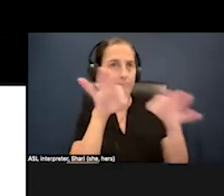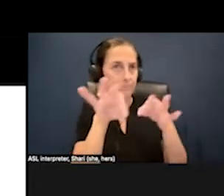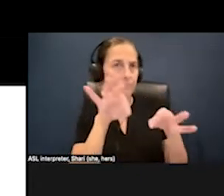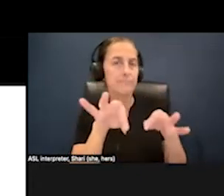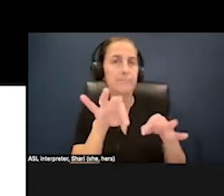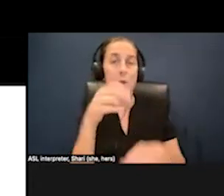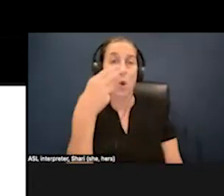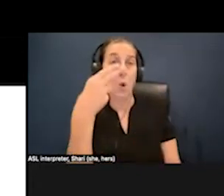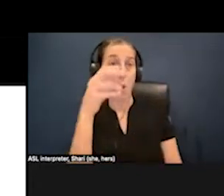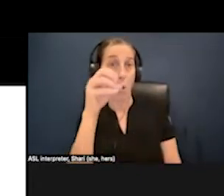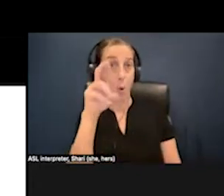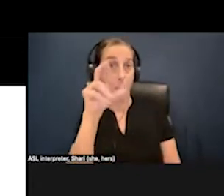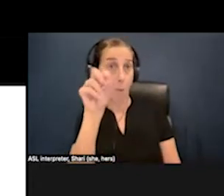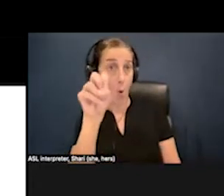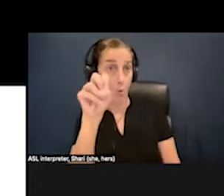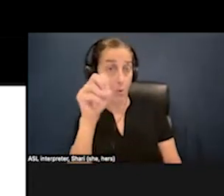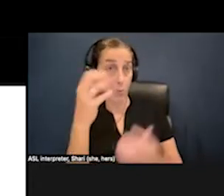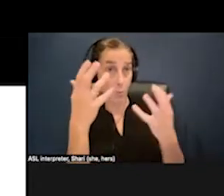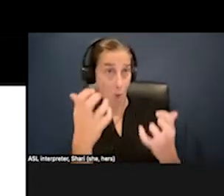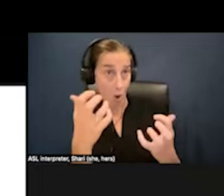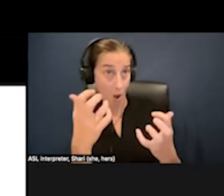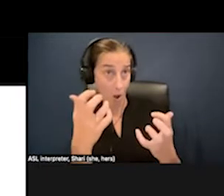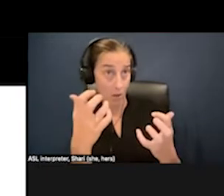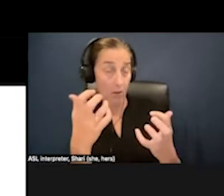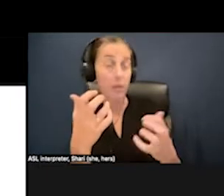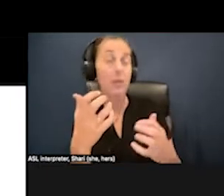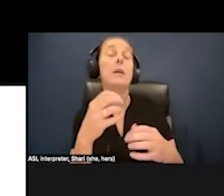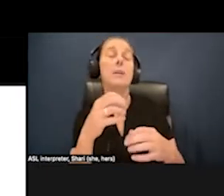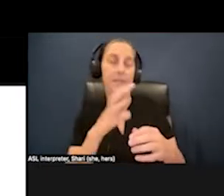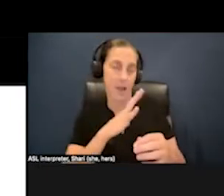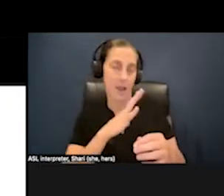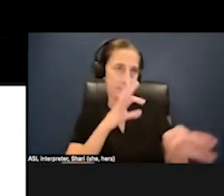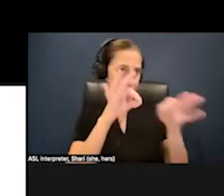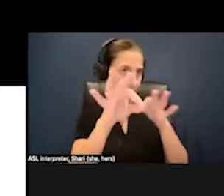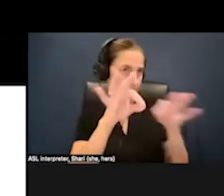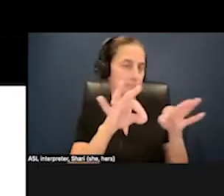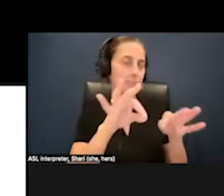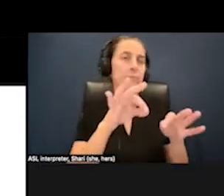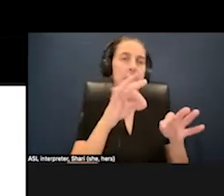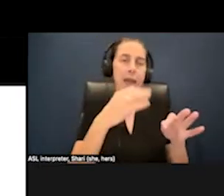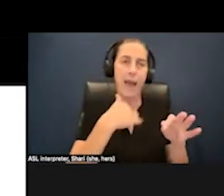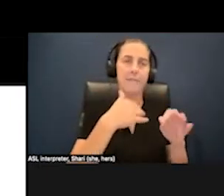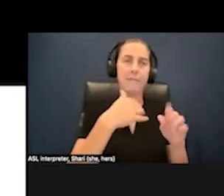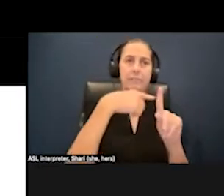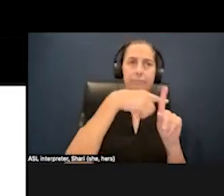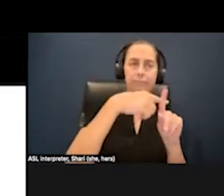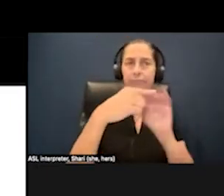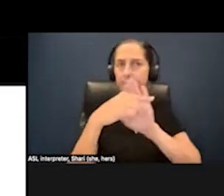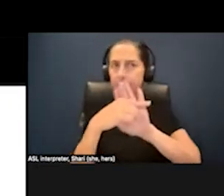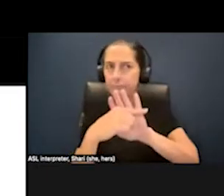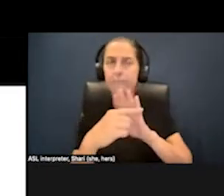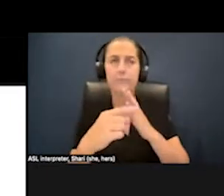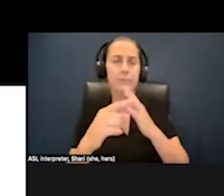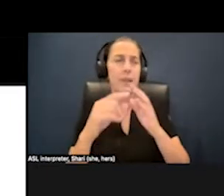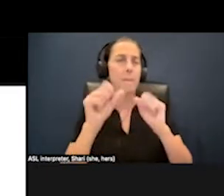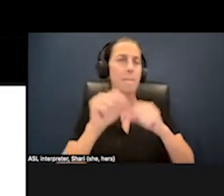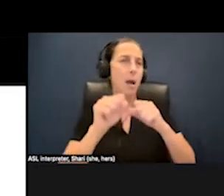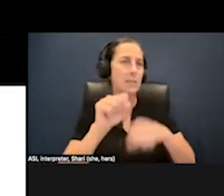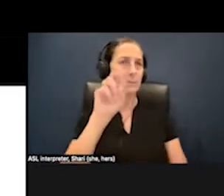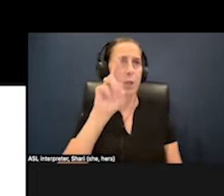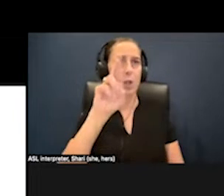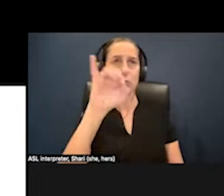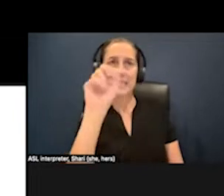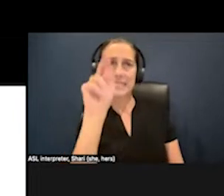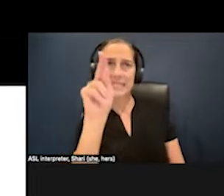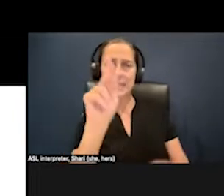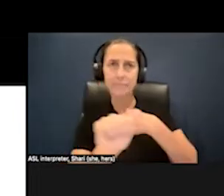doctor's appointment for any other medication. Your provider will review expected changes, possible changes,